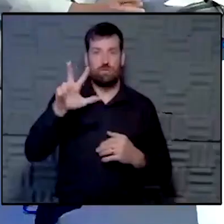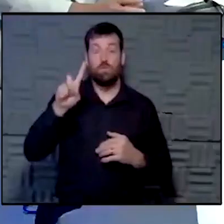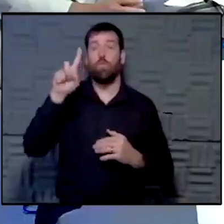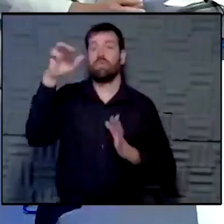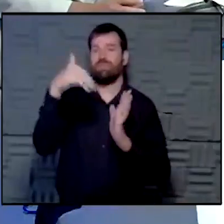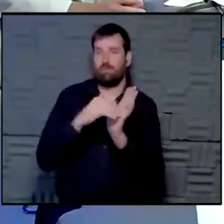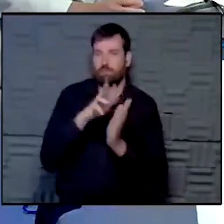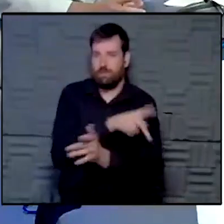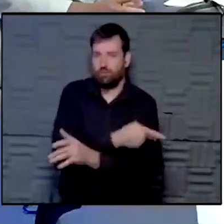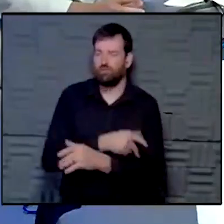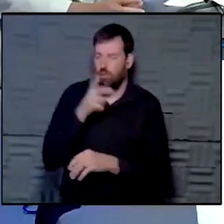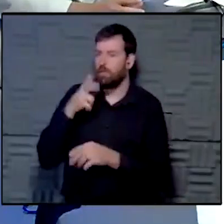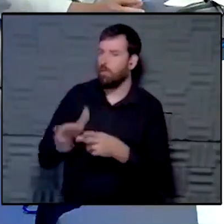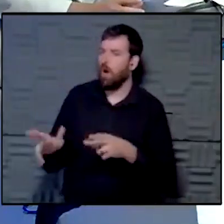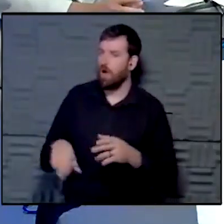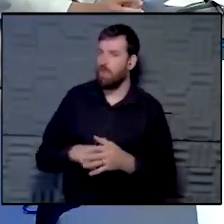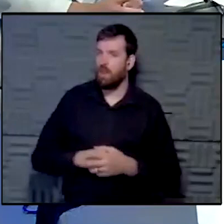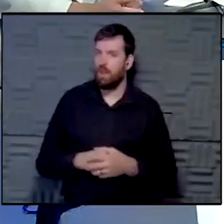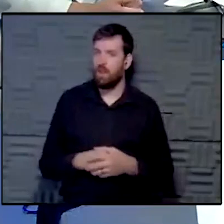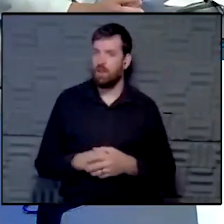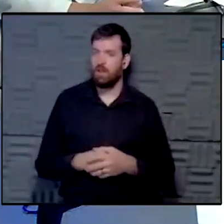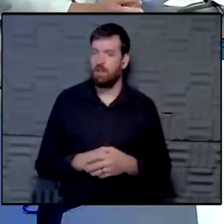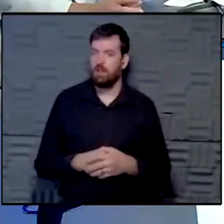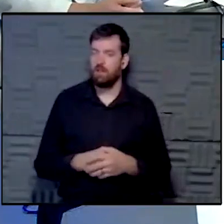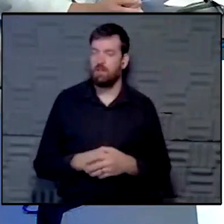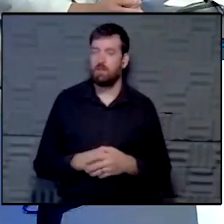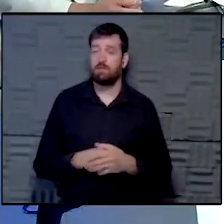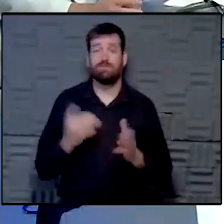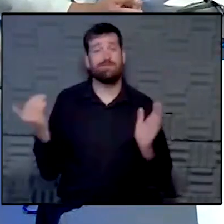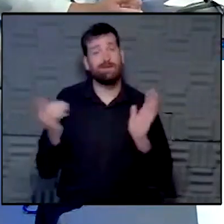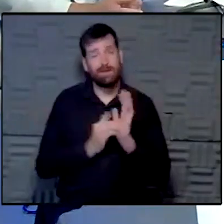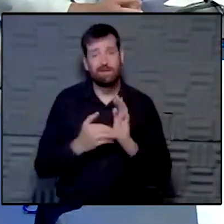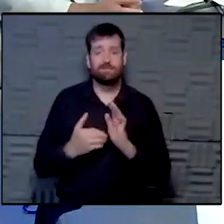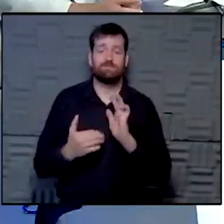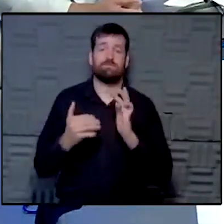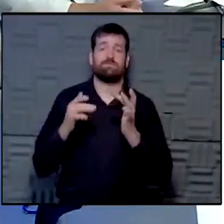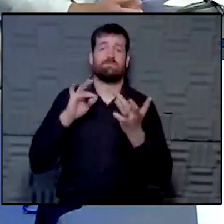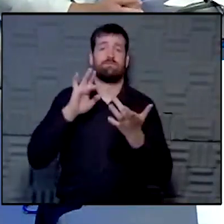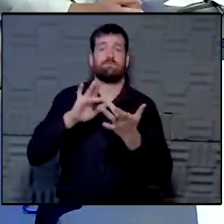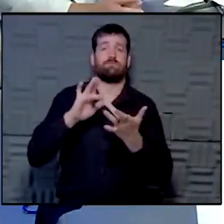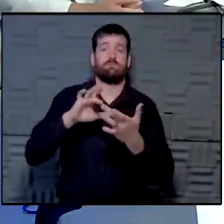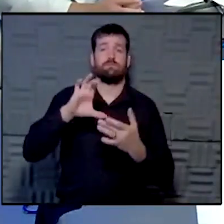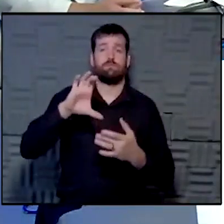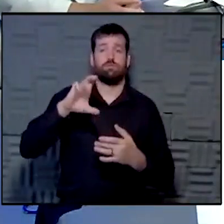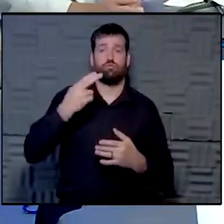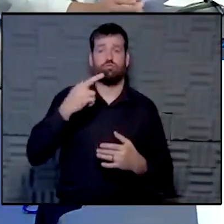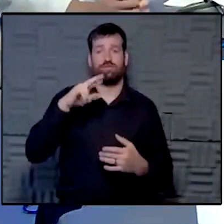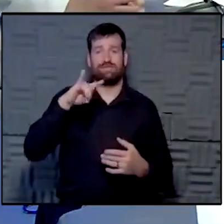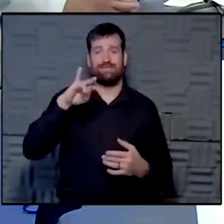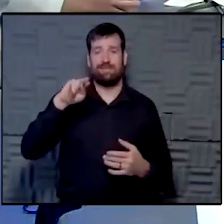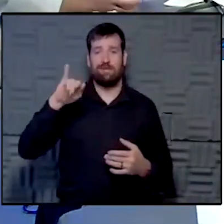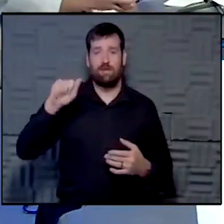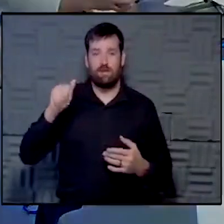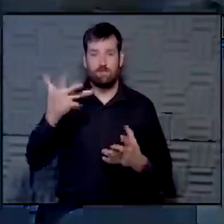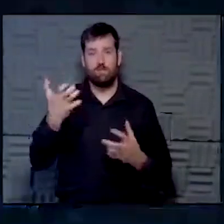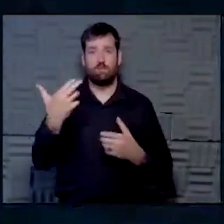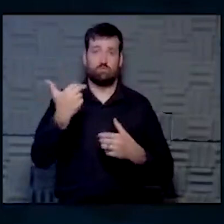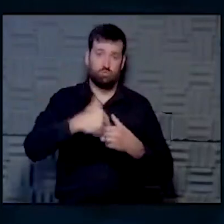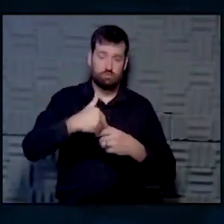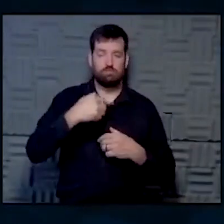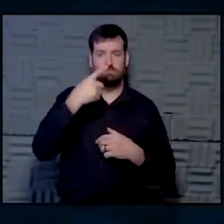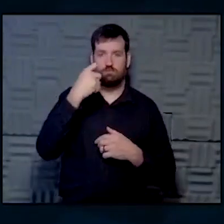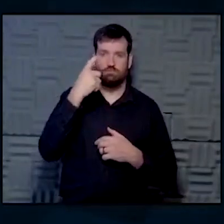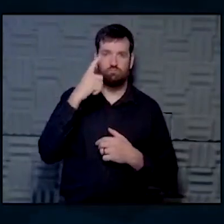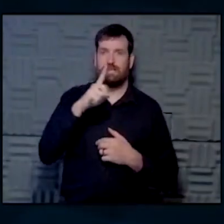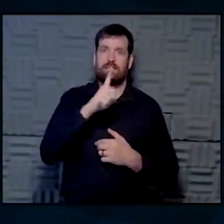be a while, though. It'll be a while before we get to that point. And again, contact Christina, if you'd like to come into that, because that will